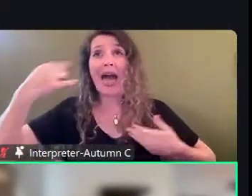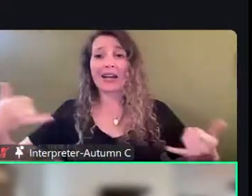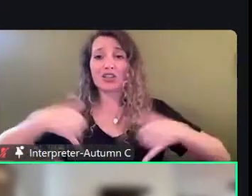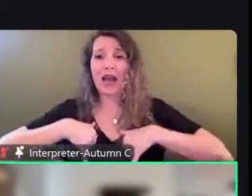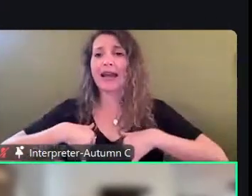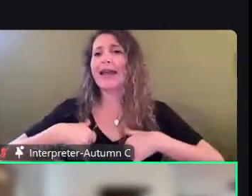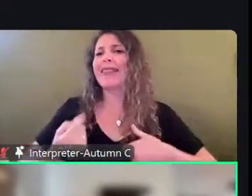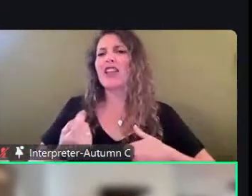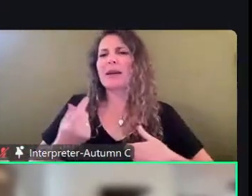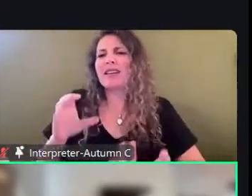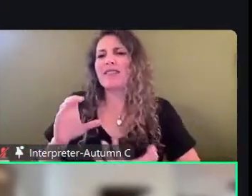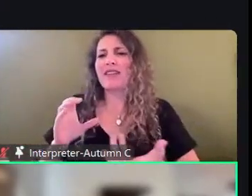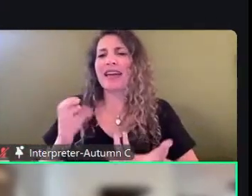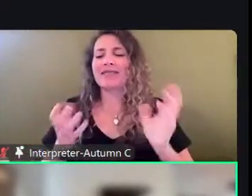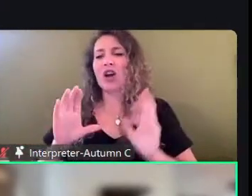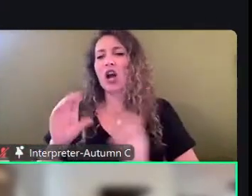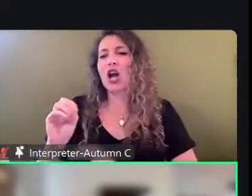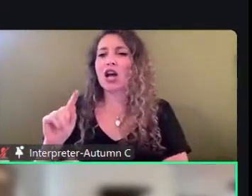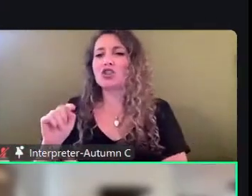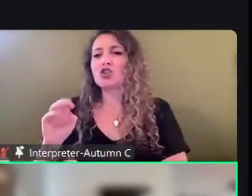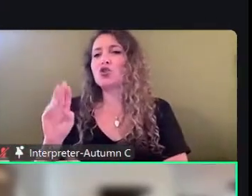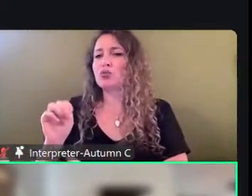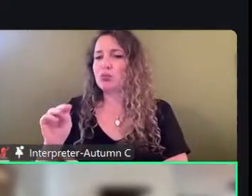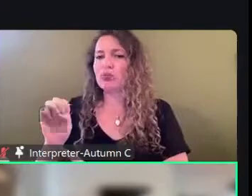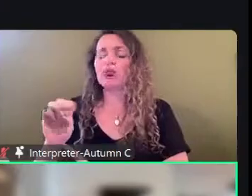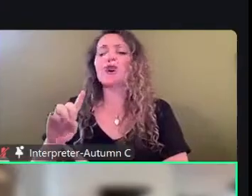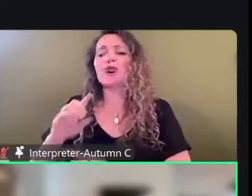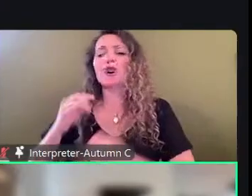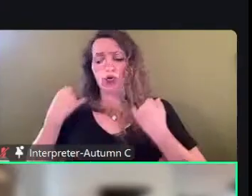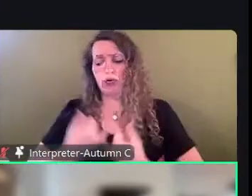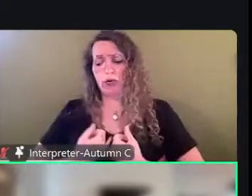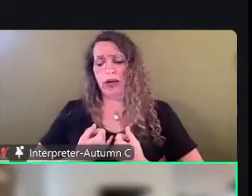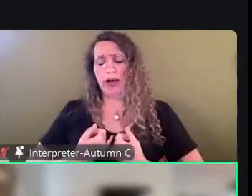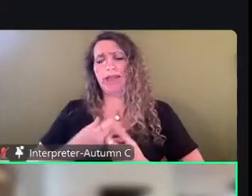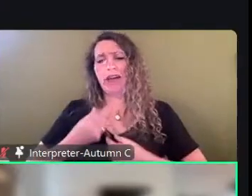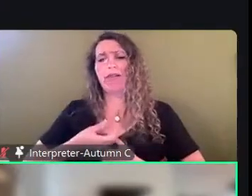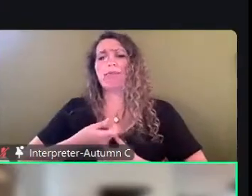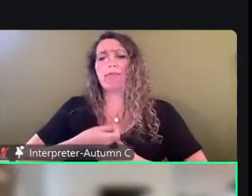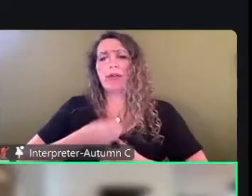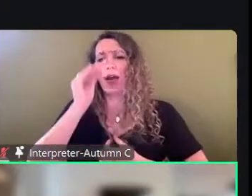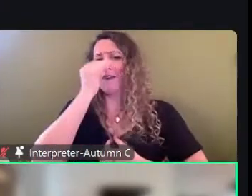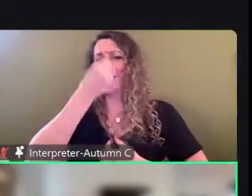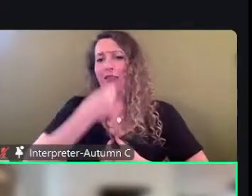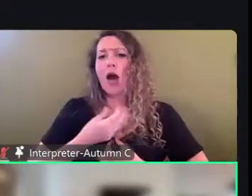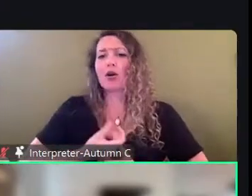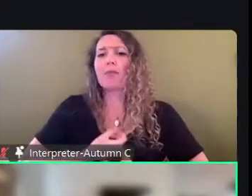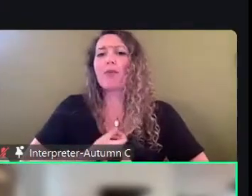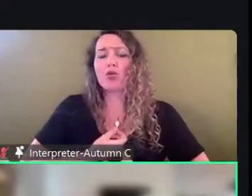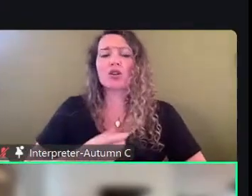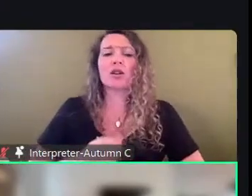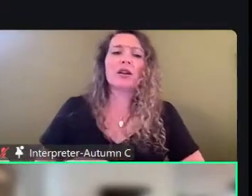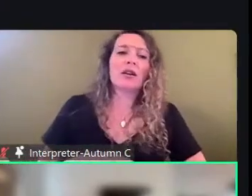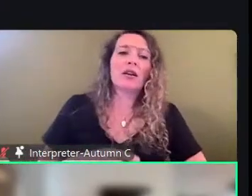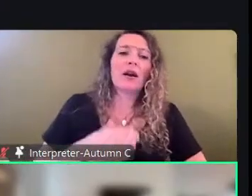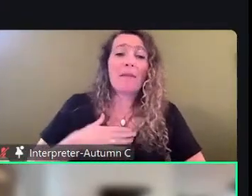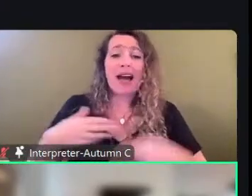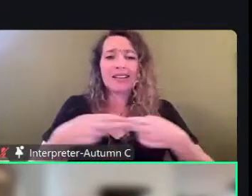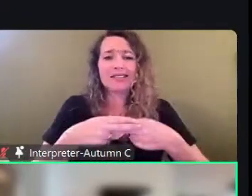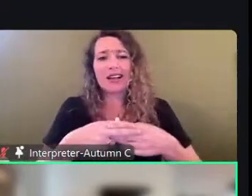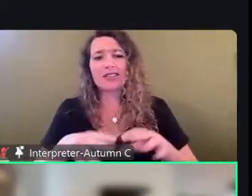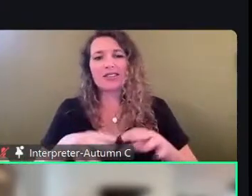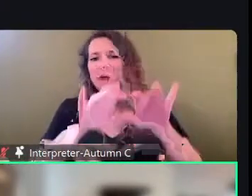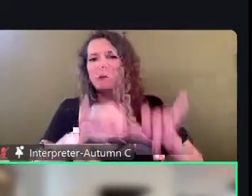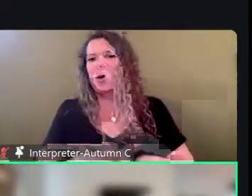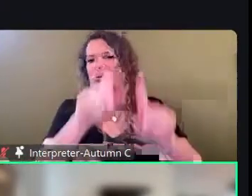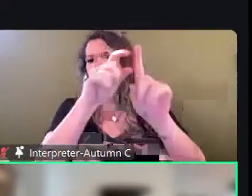costume jewelry green flower brooch. My slides are mostly text with a few line